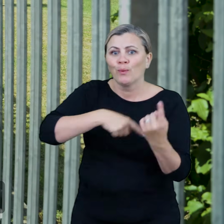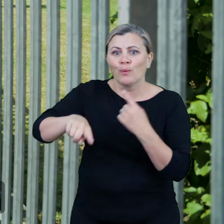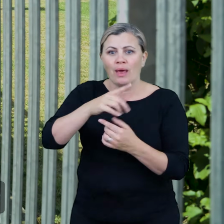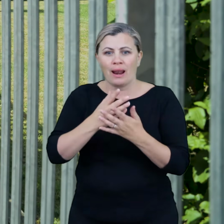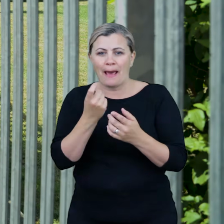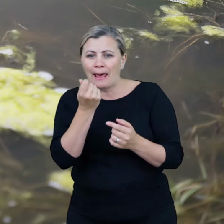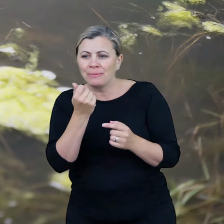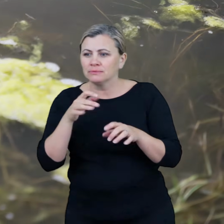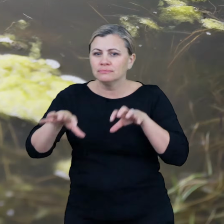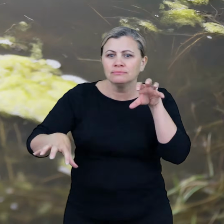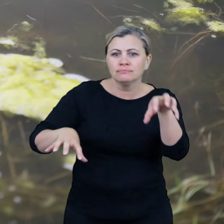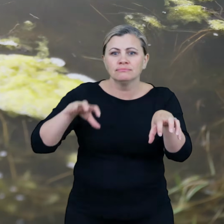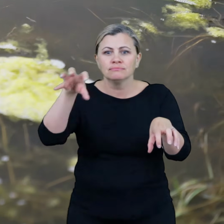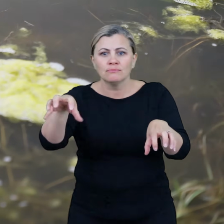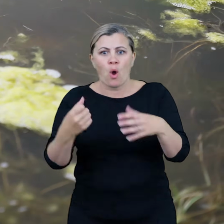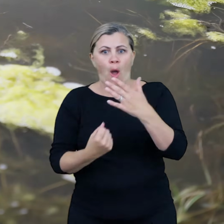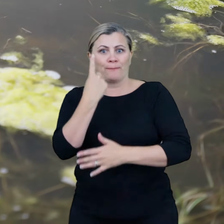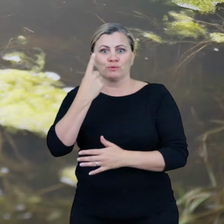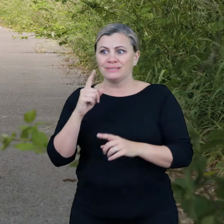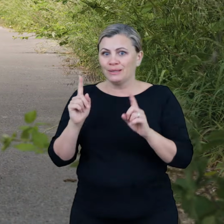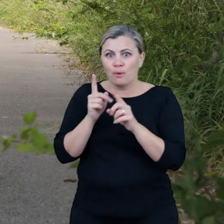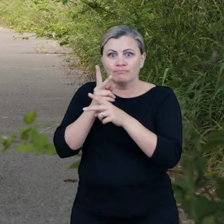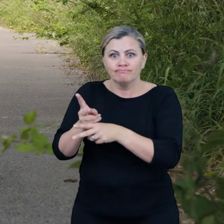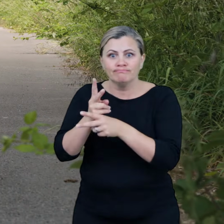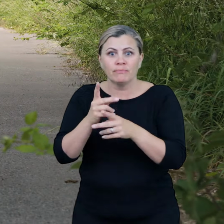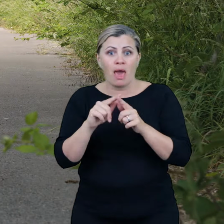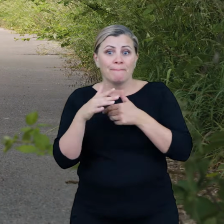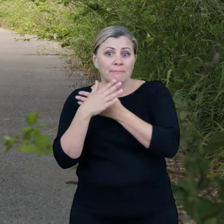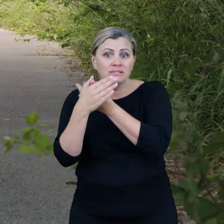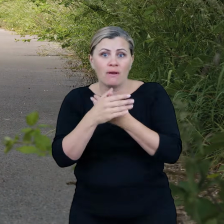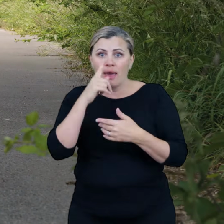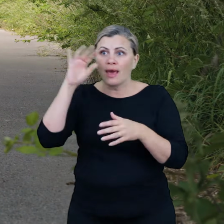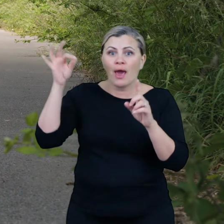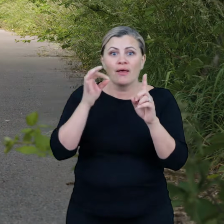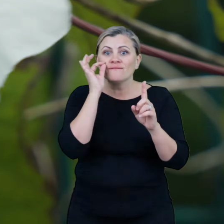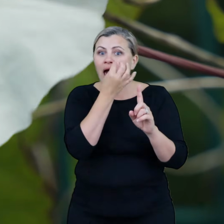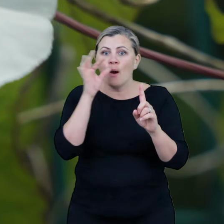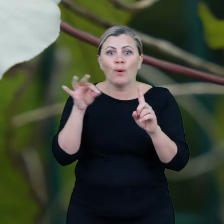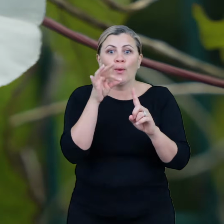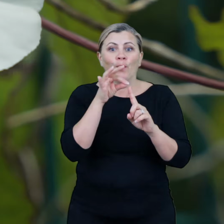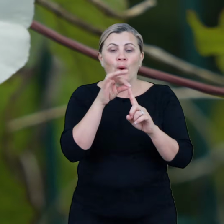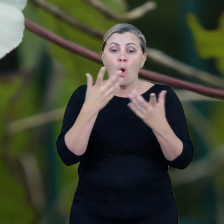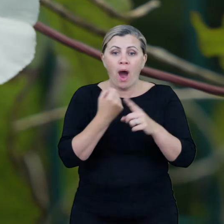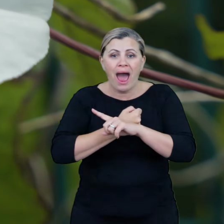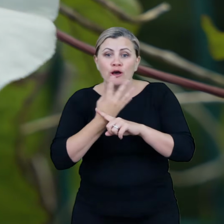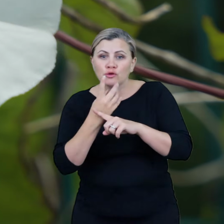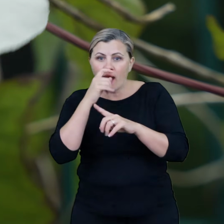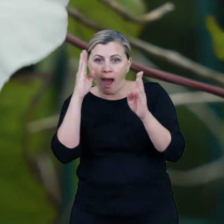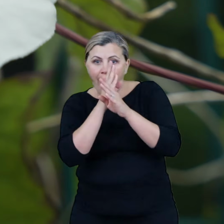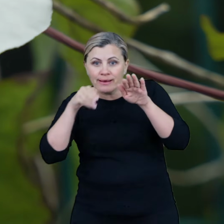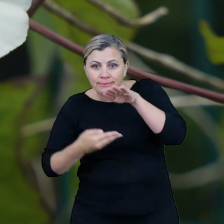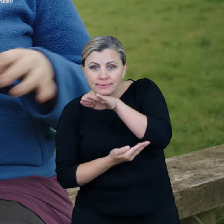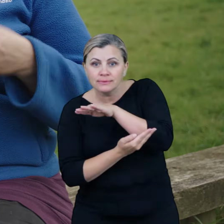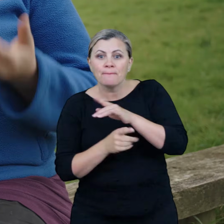thinking like that, then every little bit of green patch is an opportunity for a butterfly to pick up some nectar or for a hedgehog to